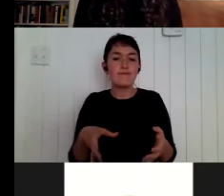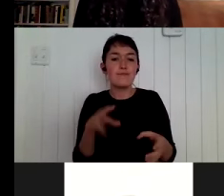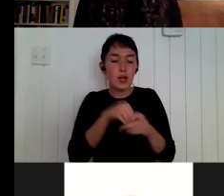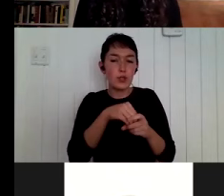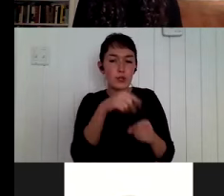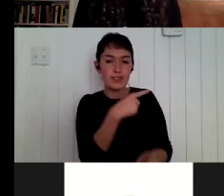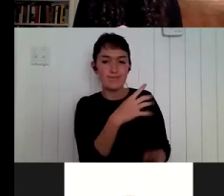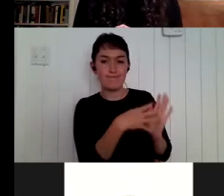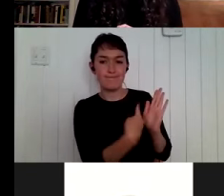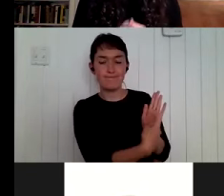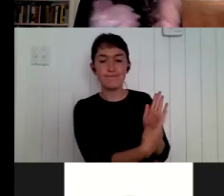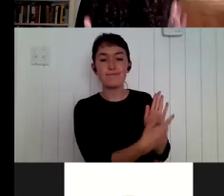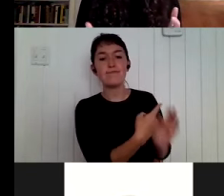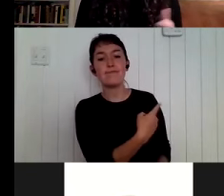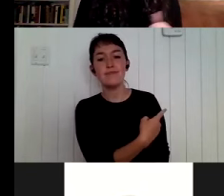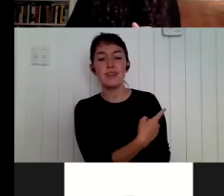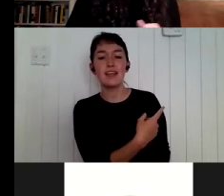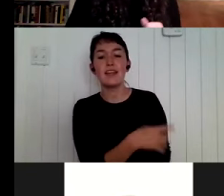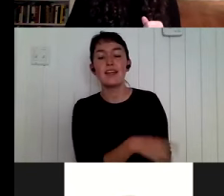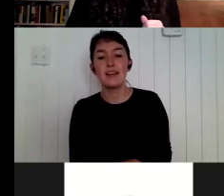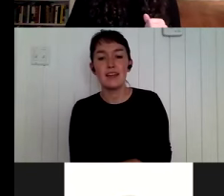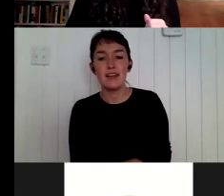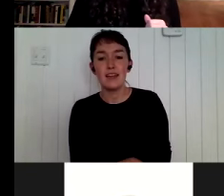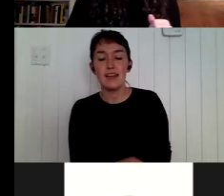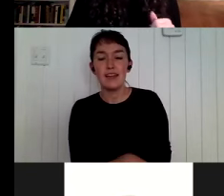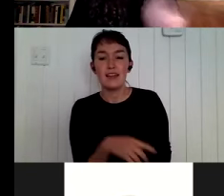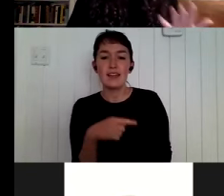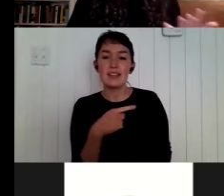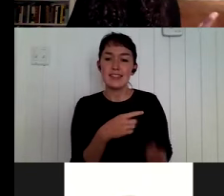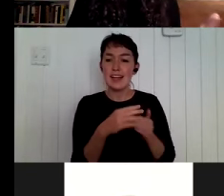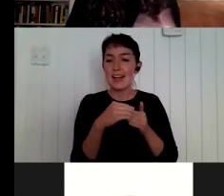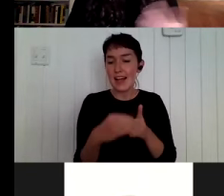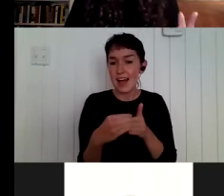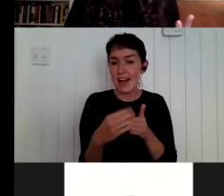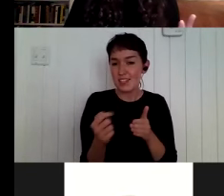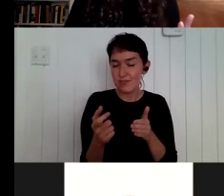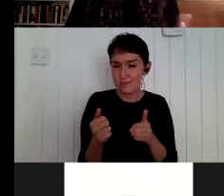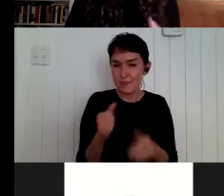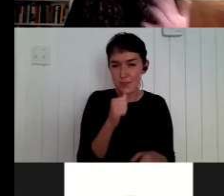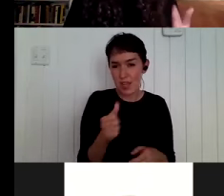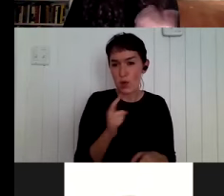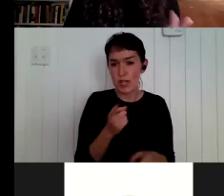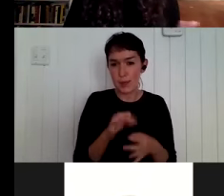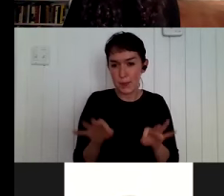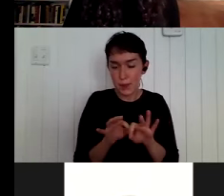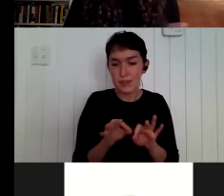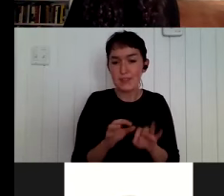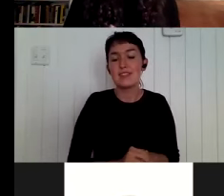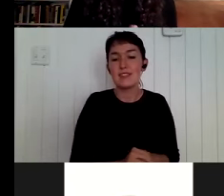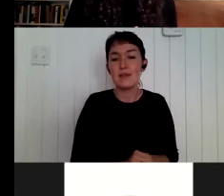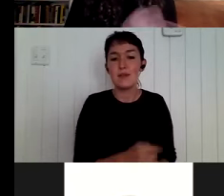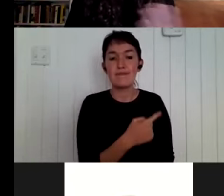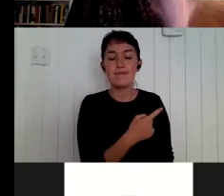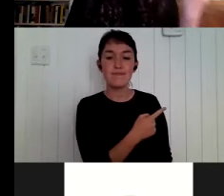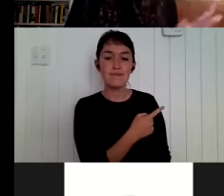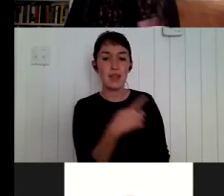guidepost of, in this study, in this case, they were memory for learned materials. In